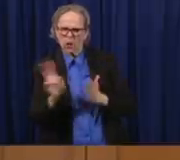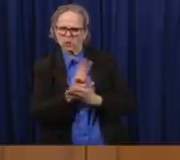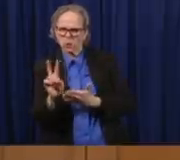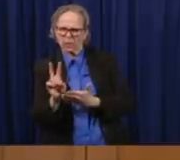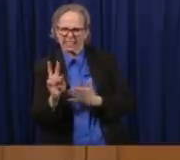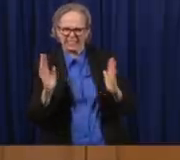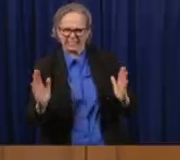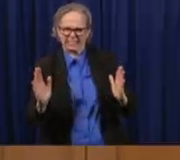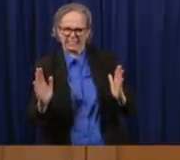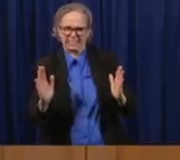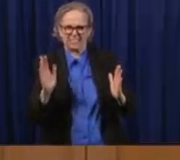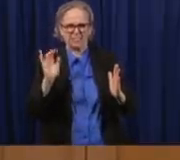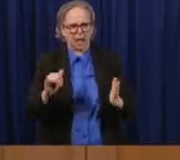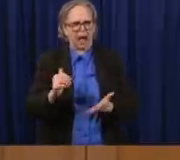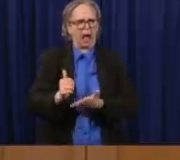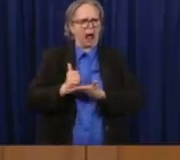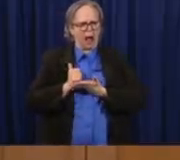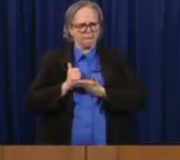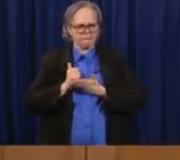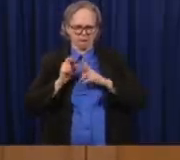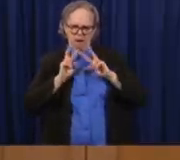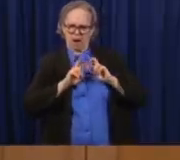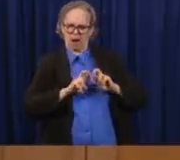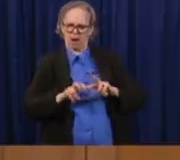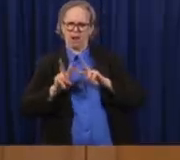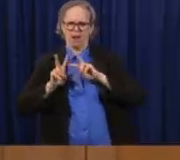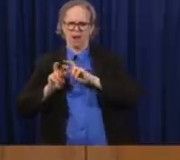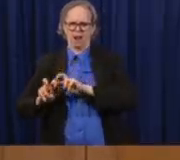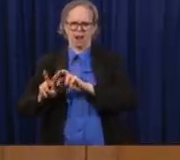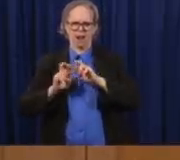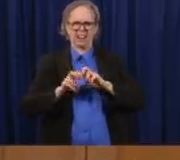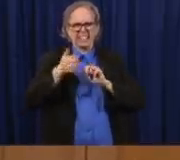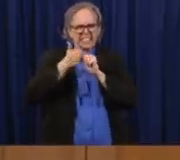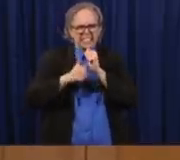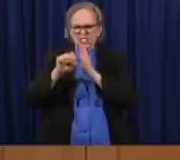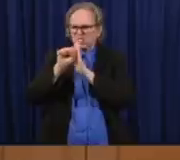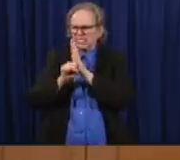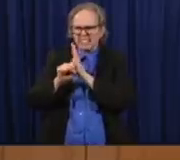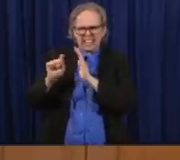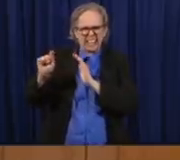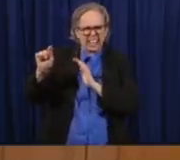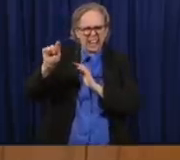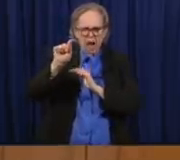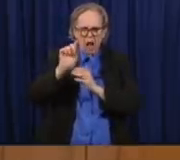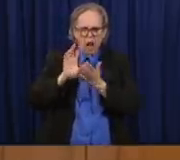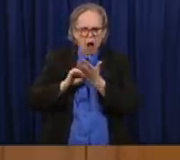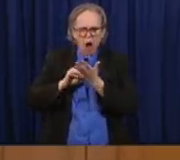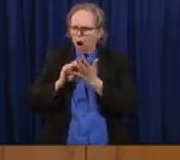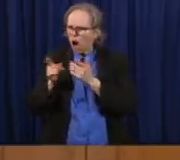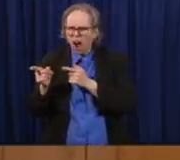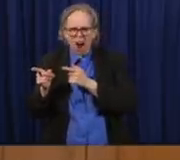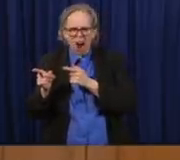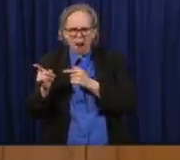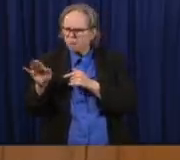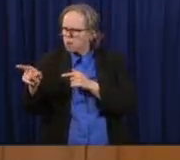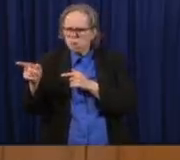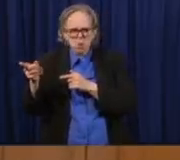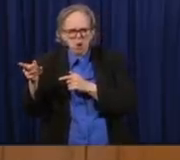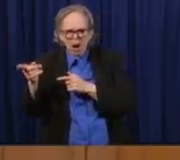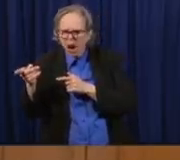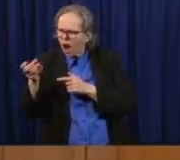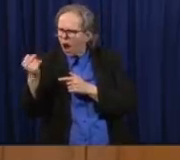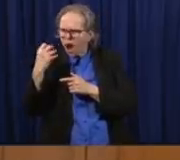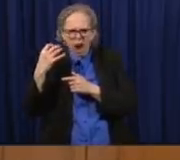each, you'll see it, just like we went into this, each state kind of trying to, we learn, and then we say, oh, maybe you could do this one thing this new